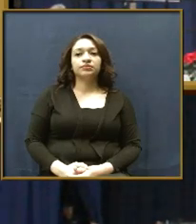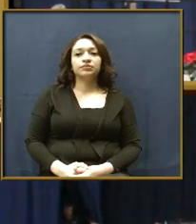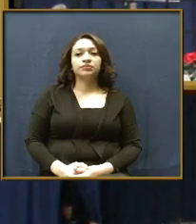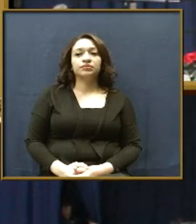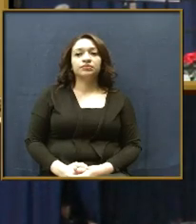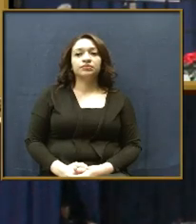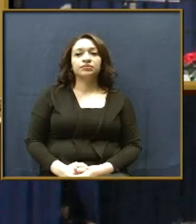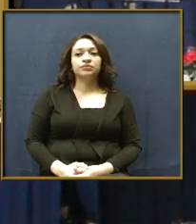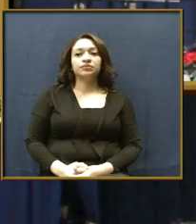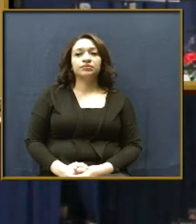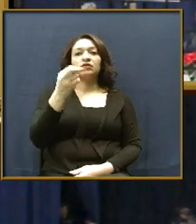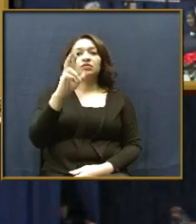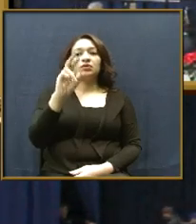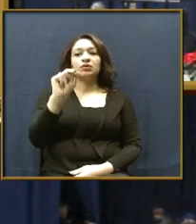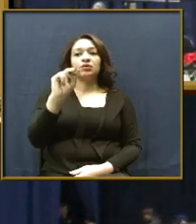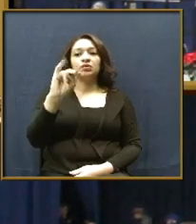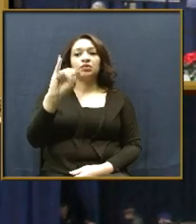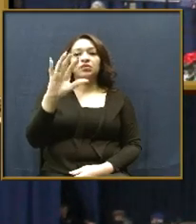Veronica.